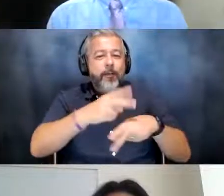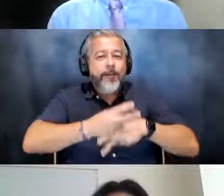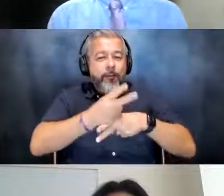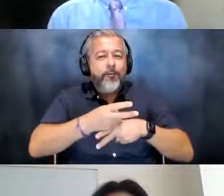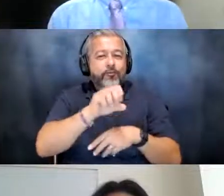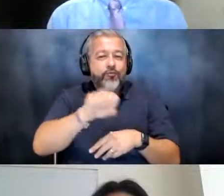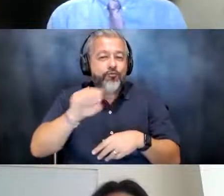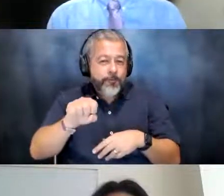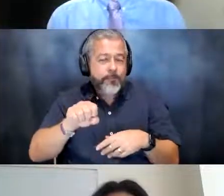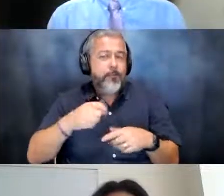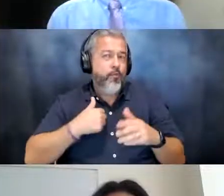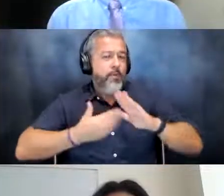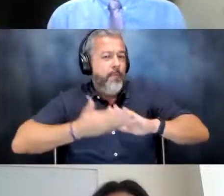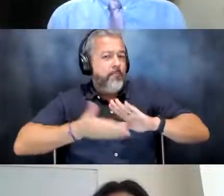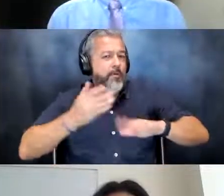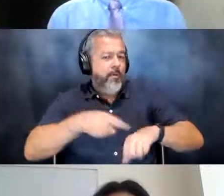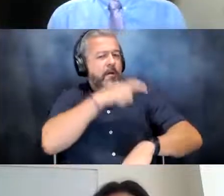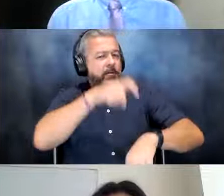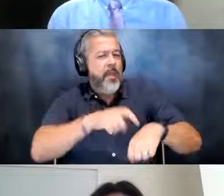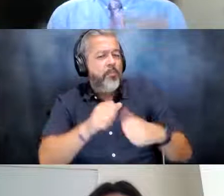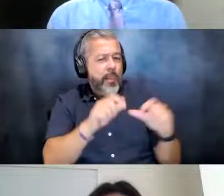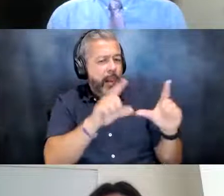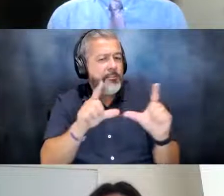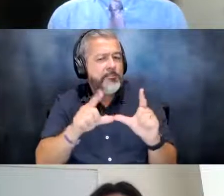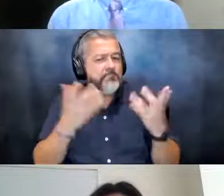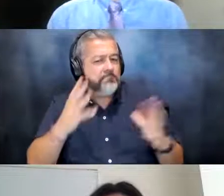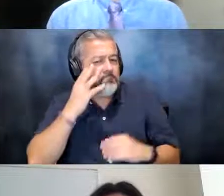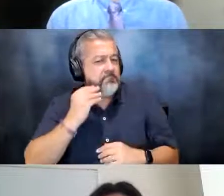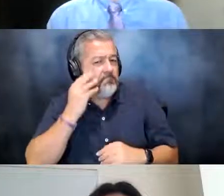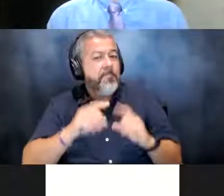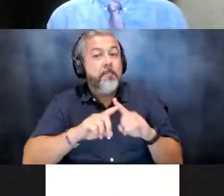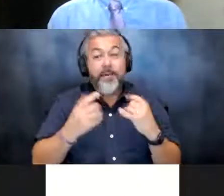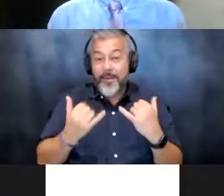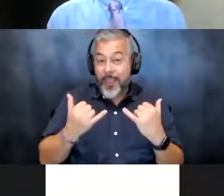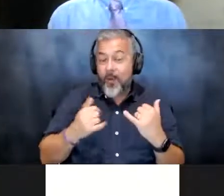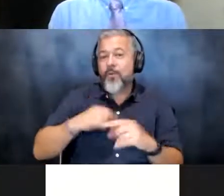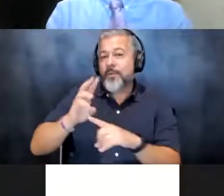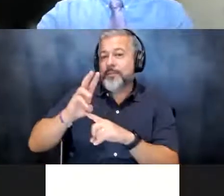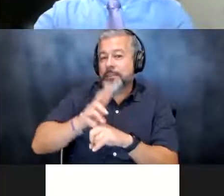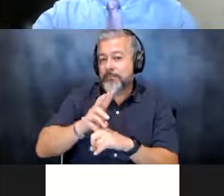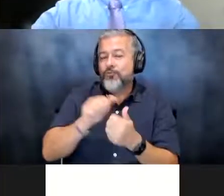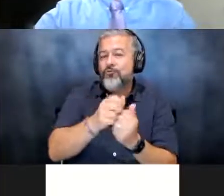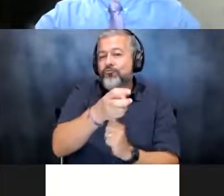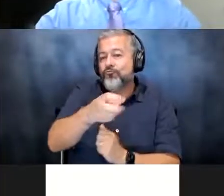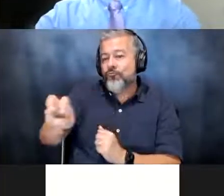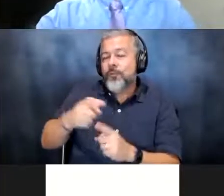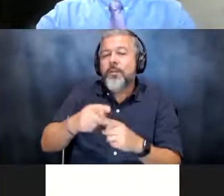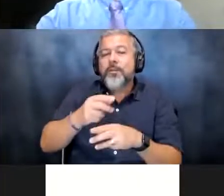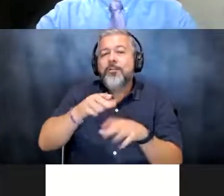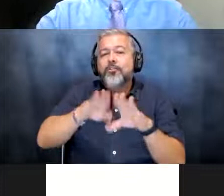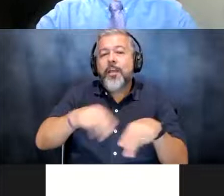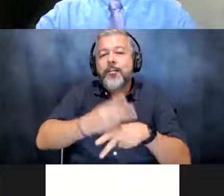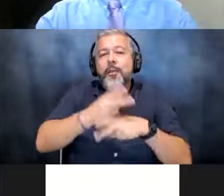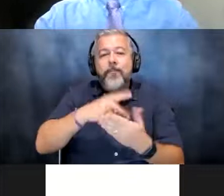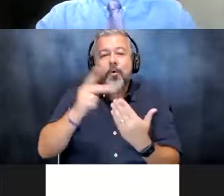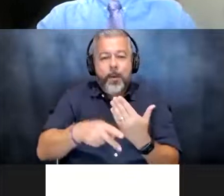operating for quite some time in licensing, but we're about 6 months into the transition of childcare programs. And